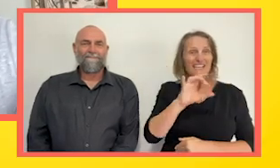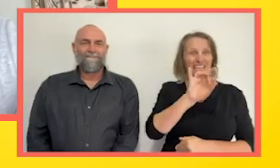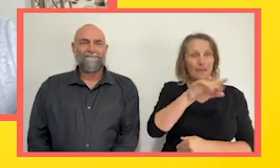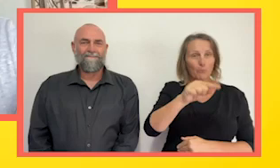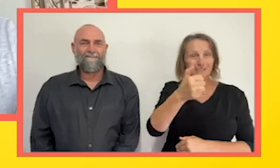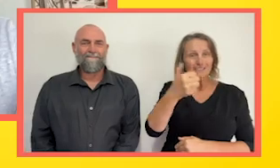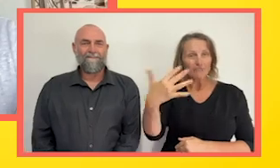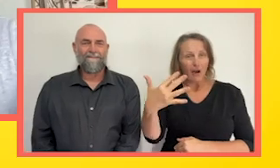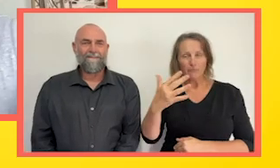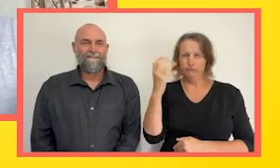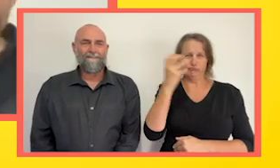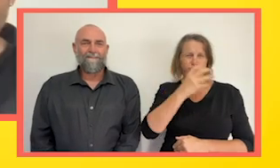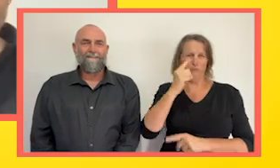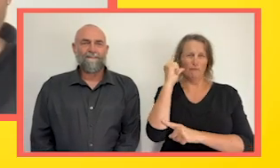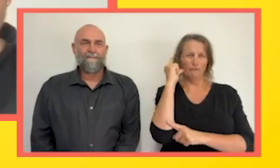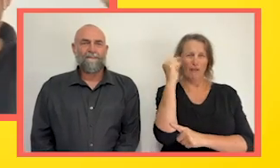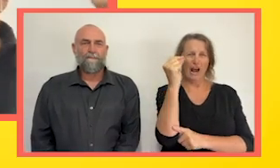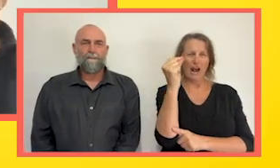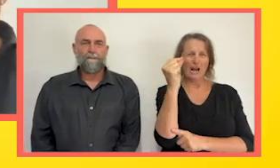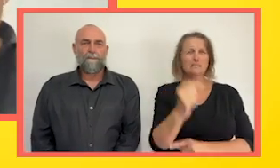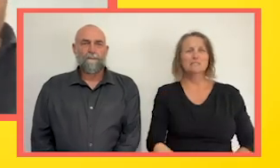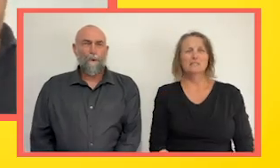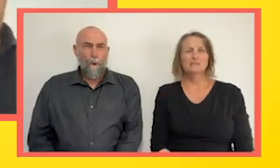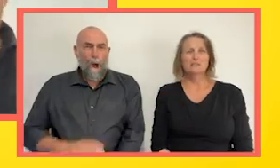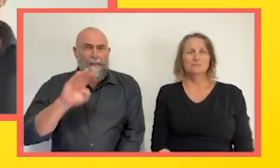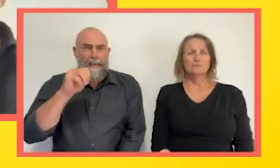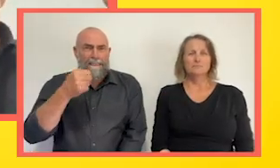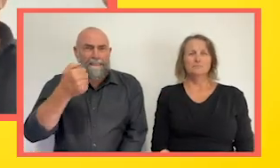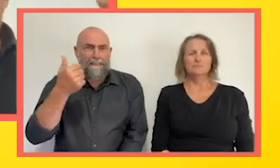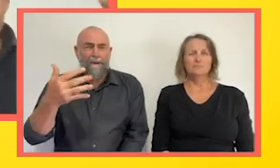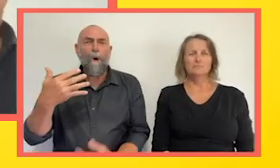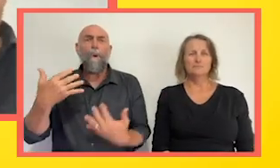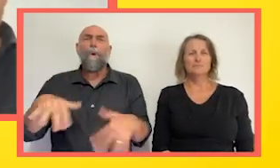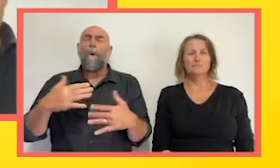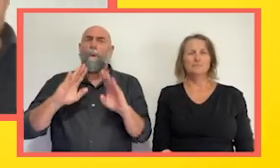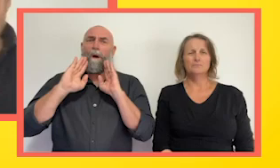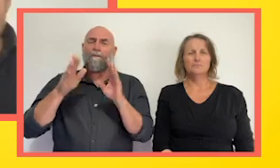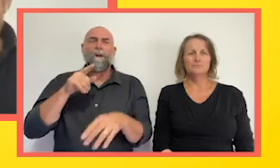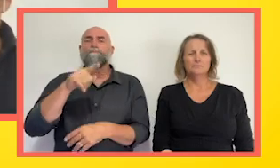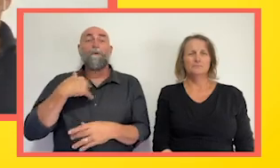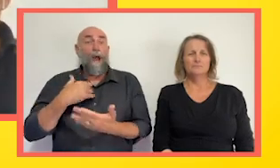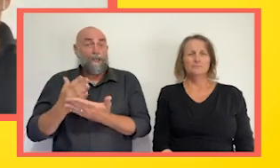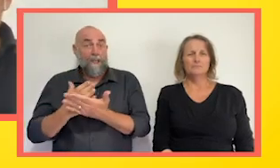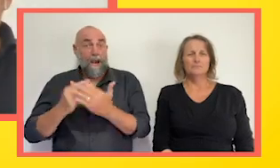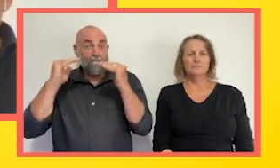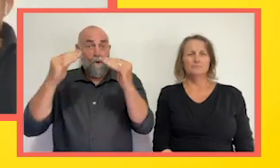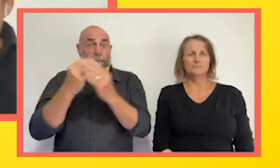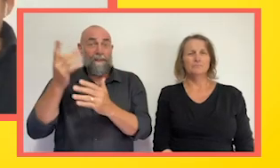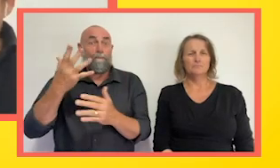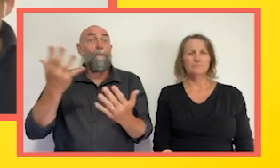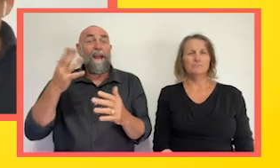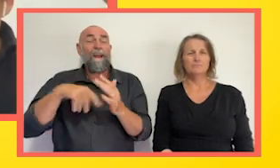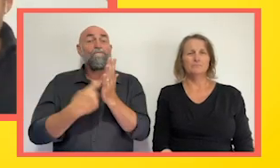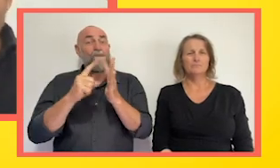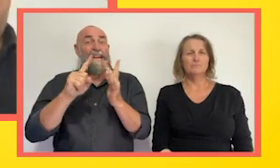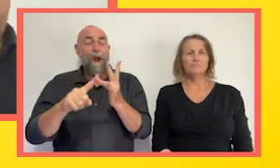10.65, Kurt. That is phenomenal. 10.65, incredible. I shared a room with Chad Perris, the White Tiger in Rio in 2016, a